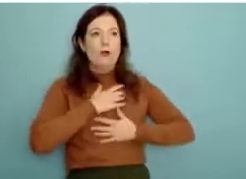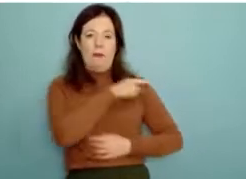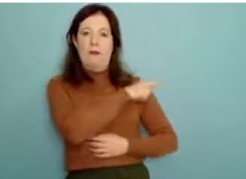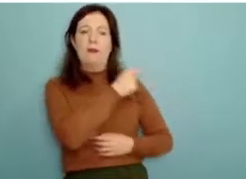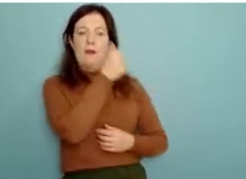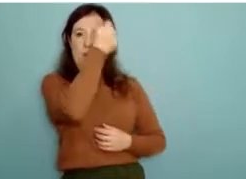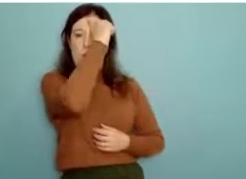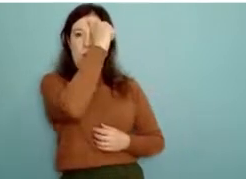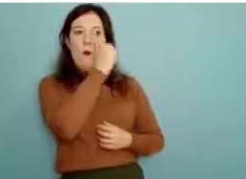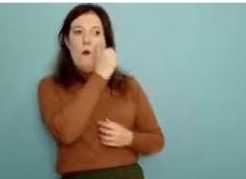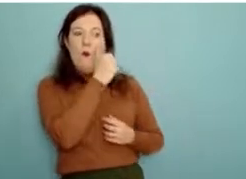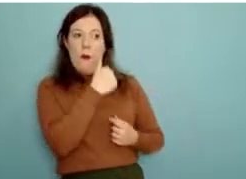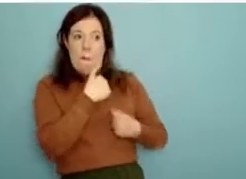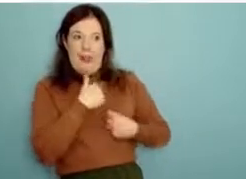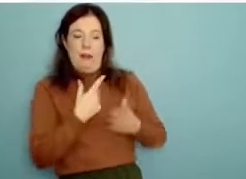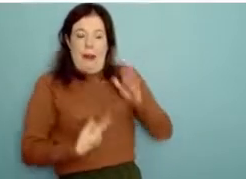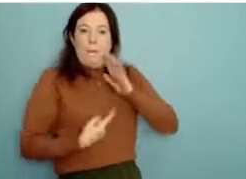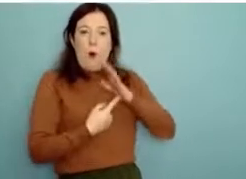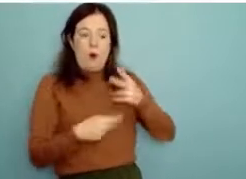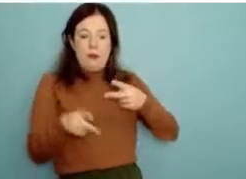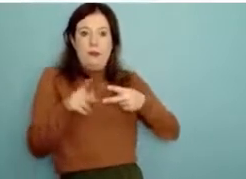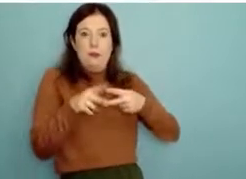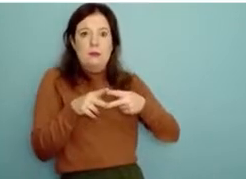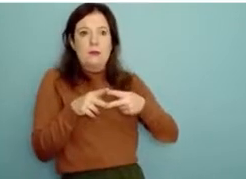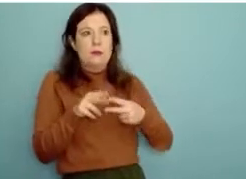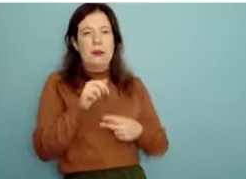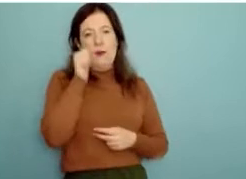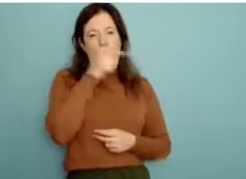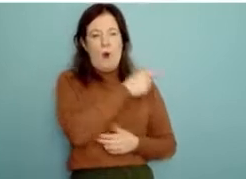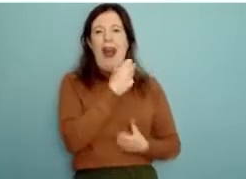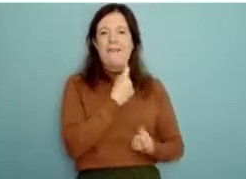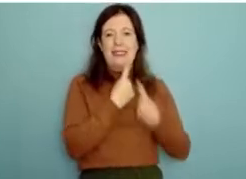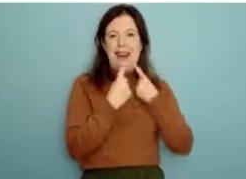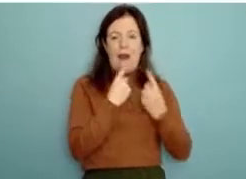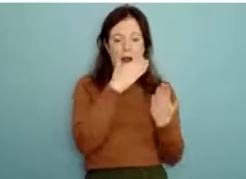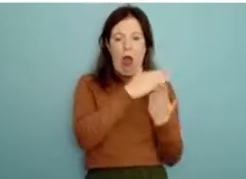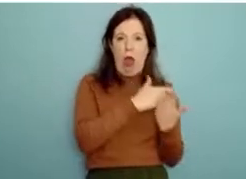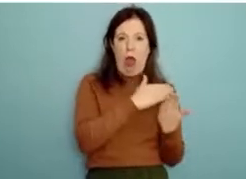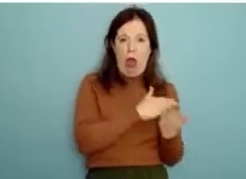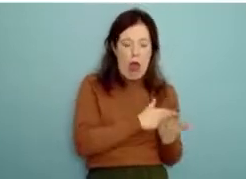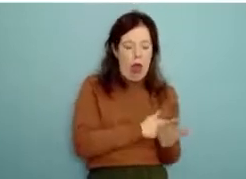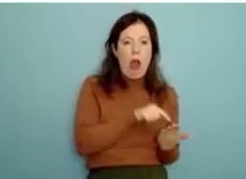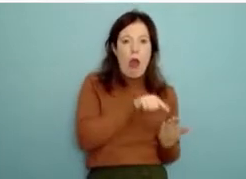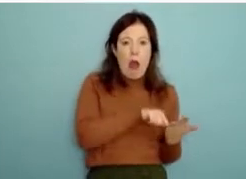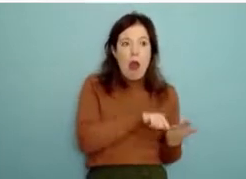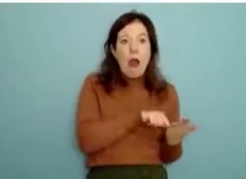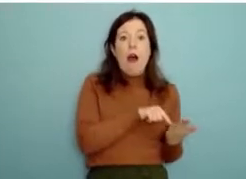me. But you'll have a matrix of data that you have used to help me achieve those